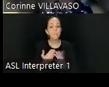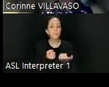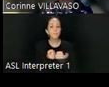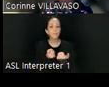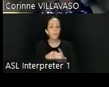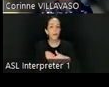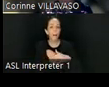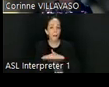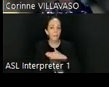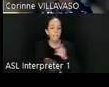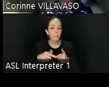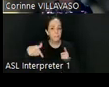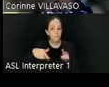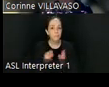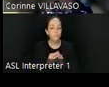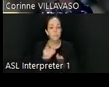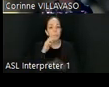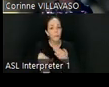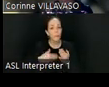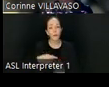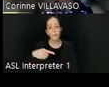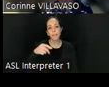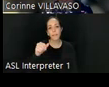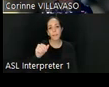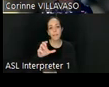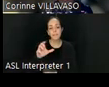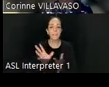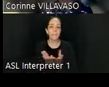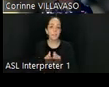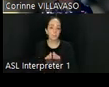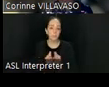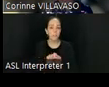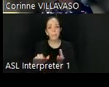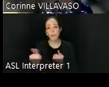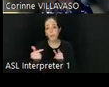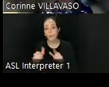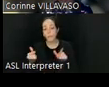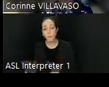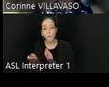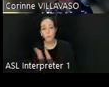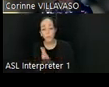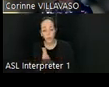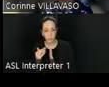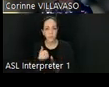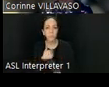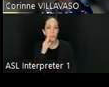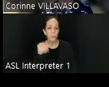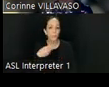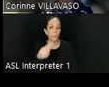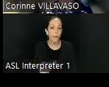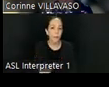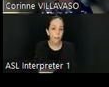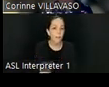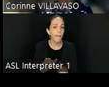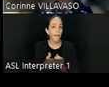all of the Police Accountability Commission and can provide other languages support as well. Please email in advance of